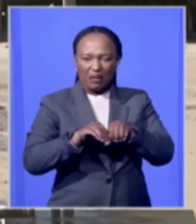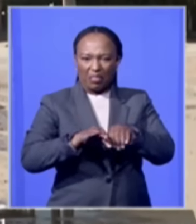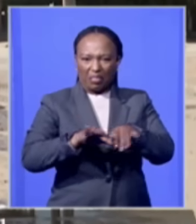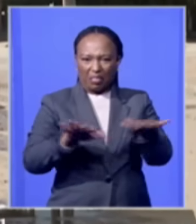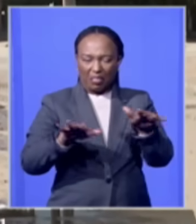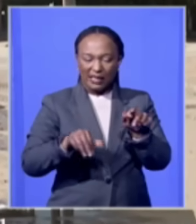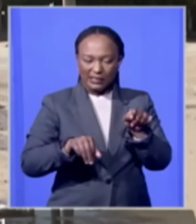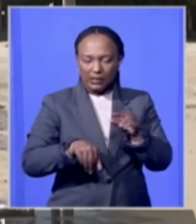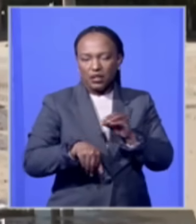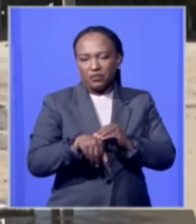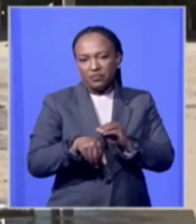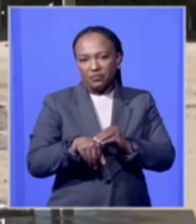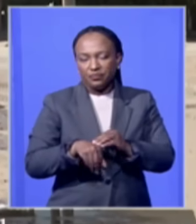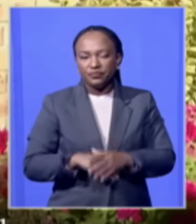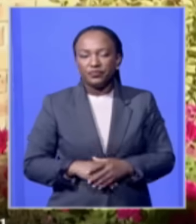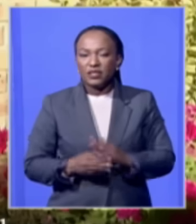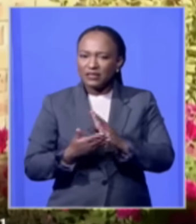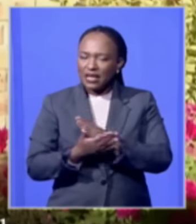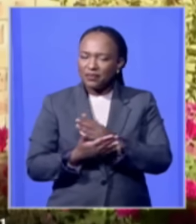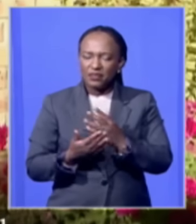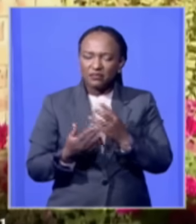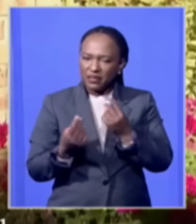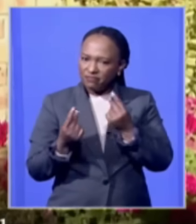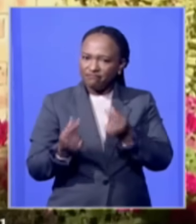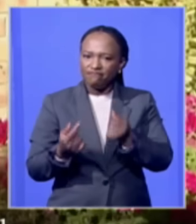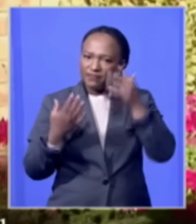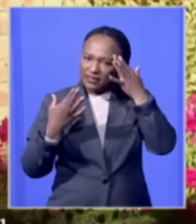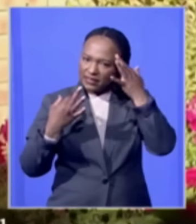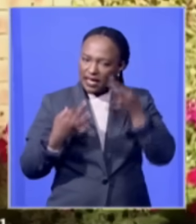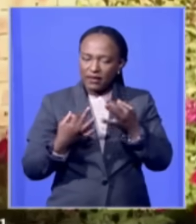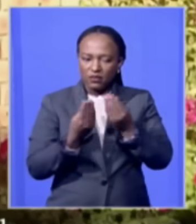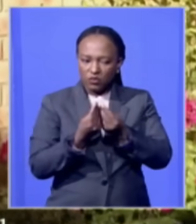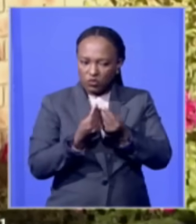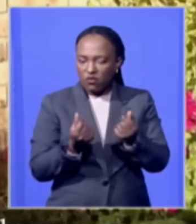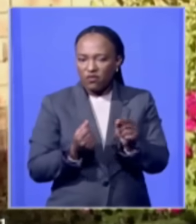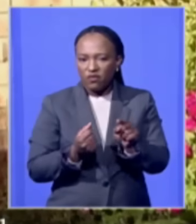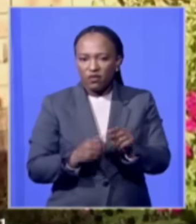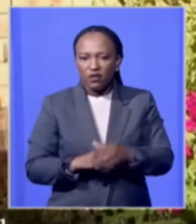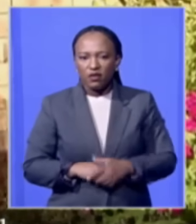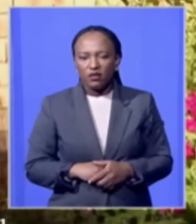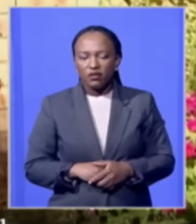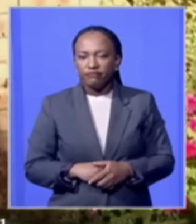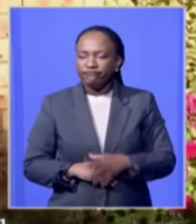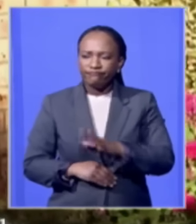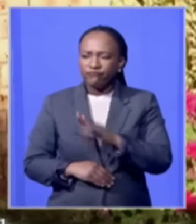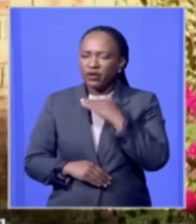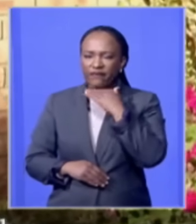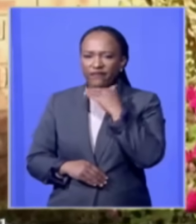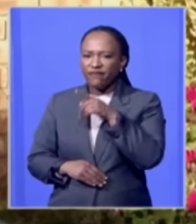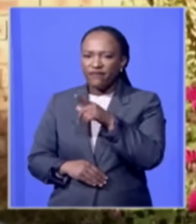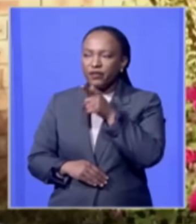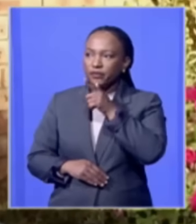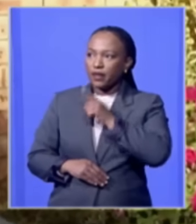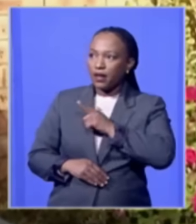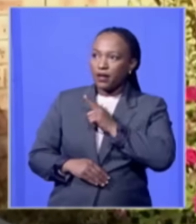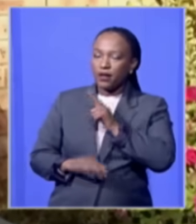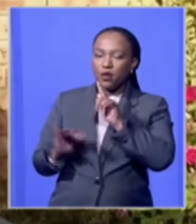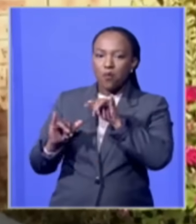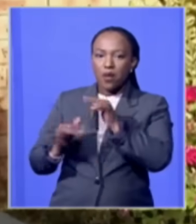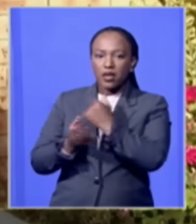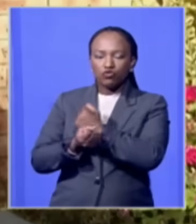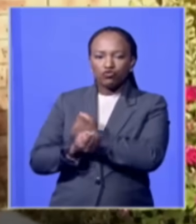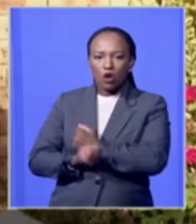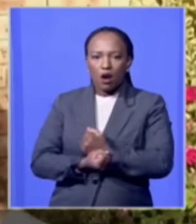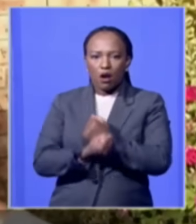gore go tsebe kgato ka bonako. It is no more good enough to tell us we have to wait for a truck. We want